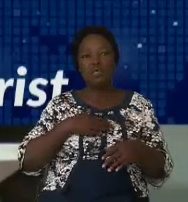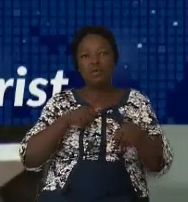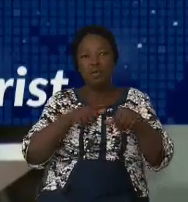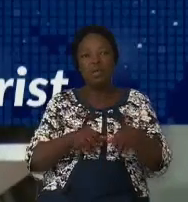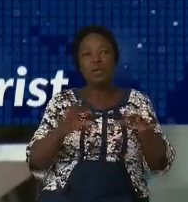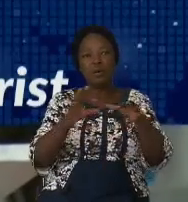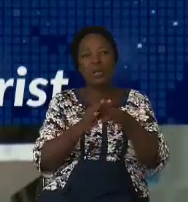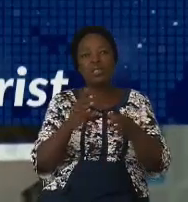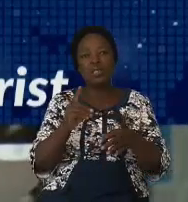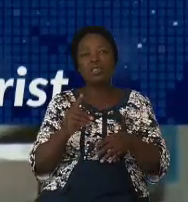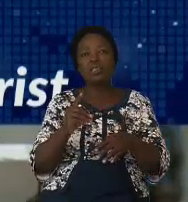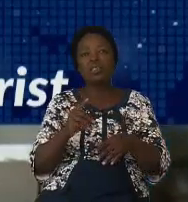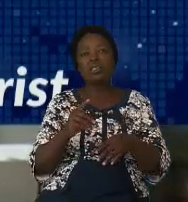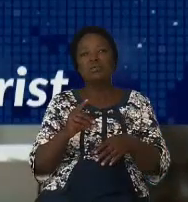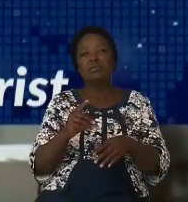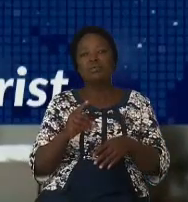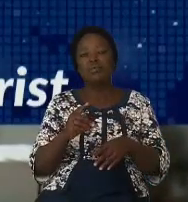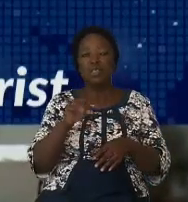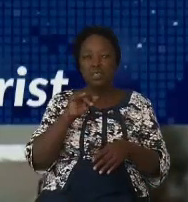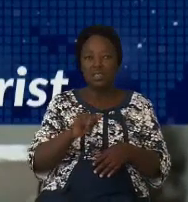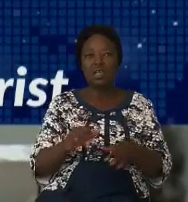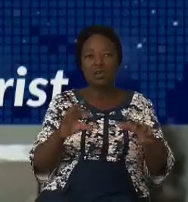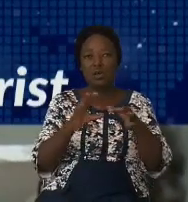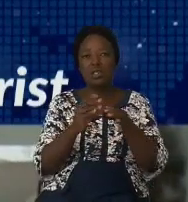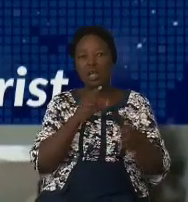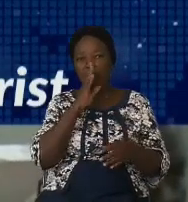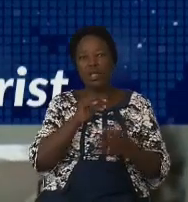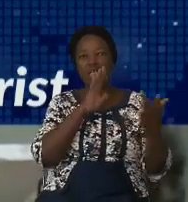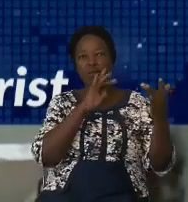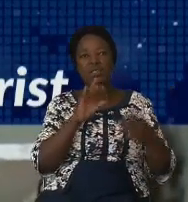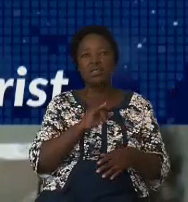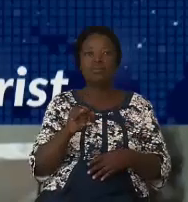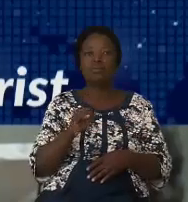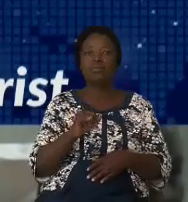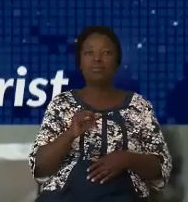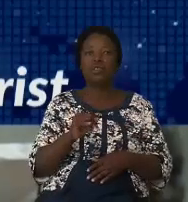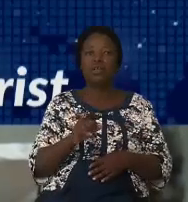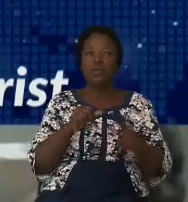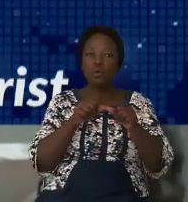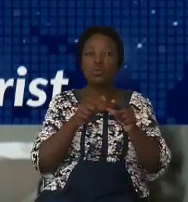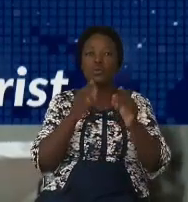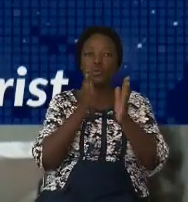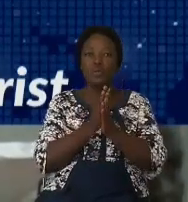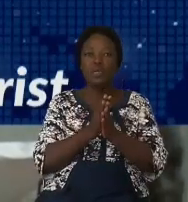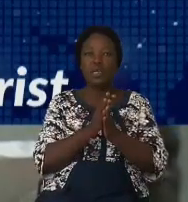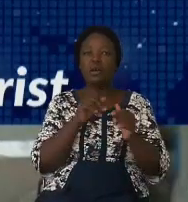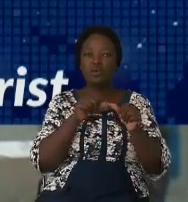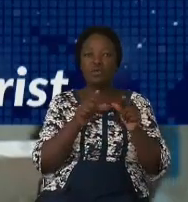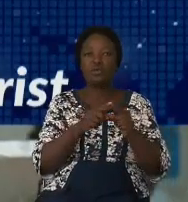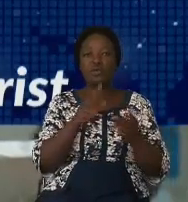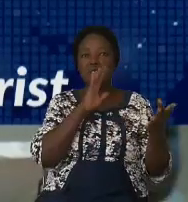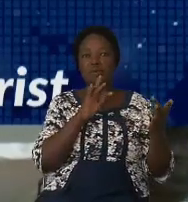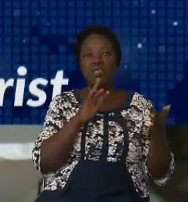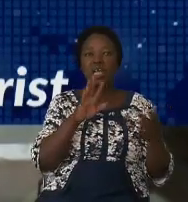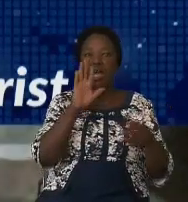link and the connection. Remain connected if you are online. Stay connected and be expectant. Just keep on